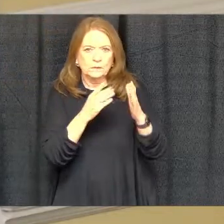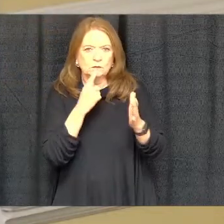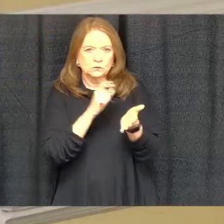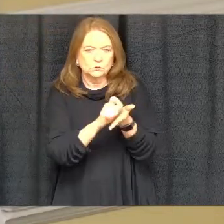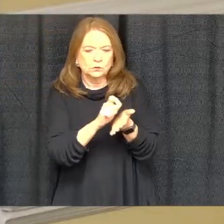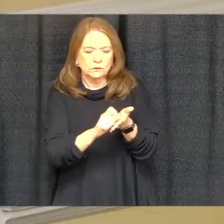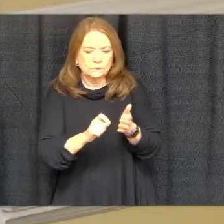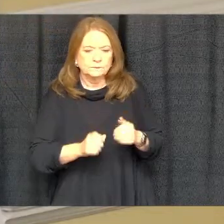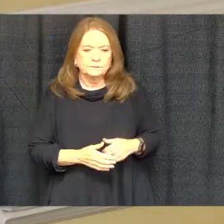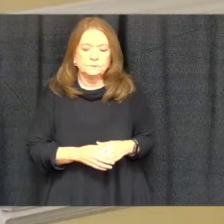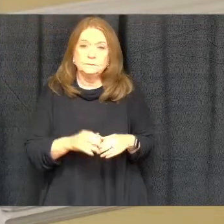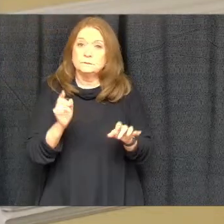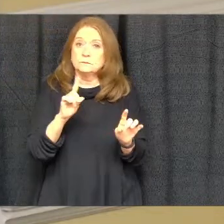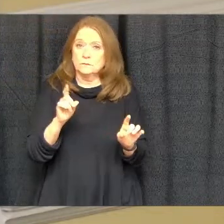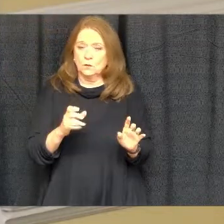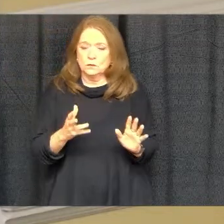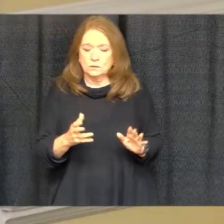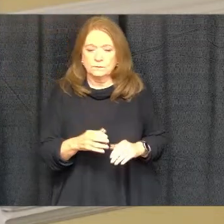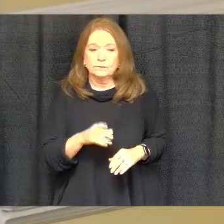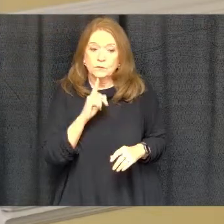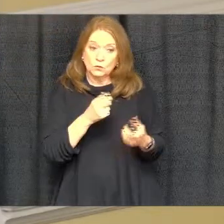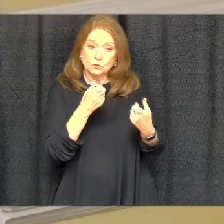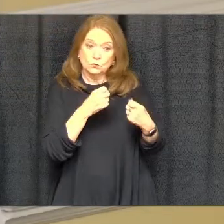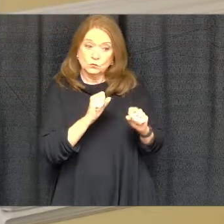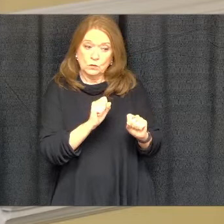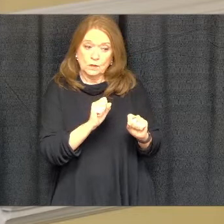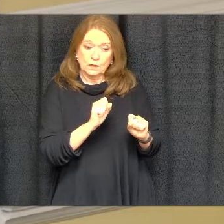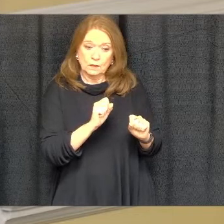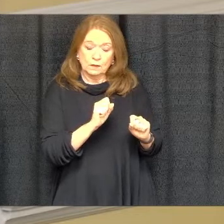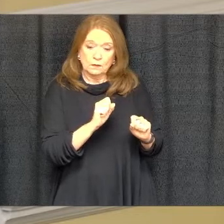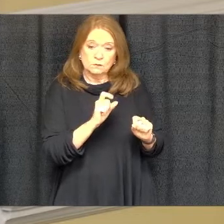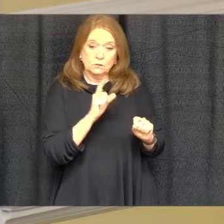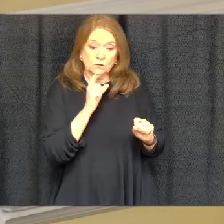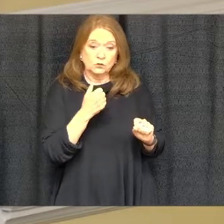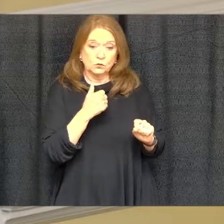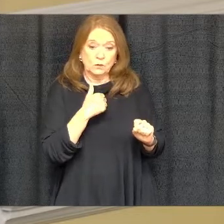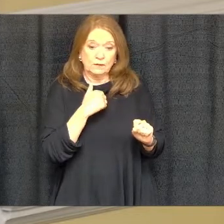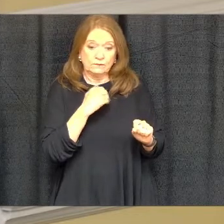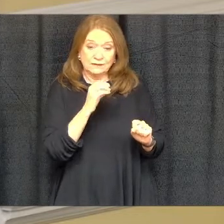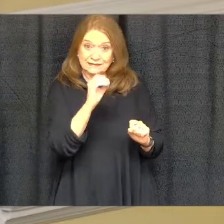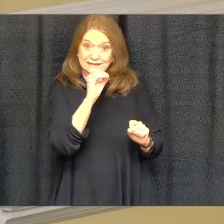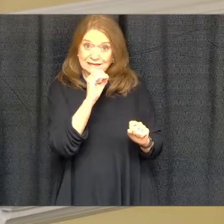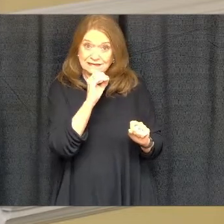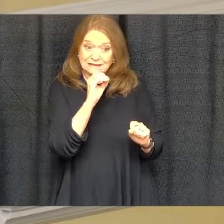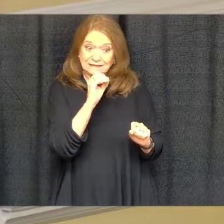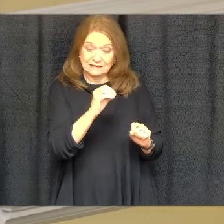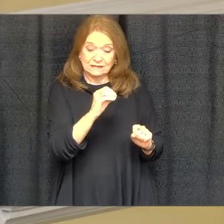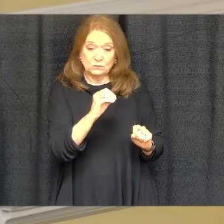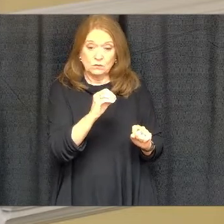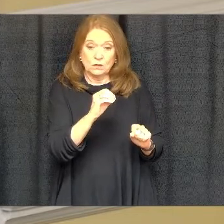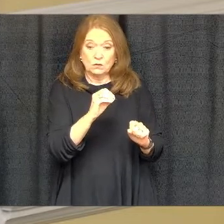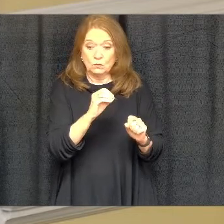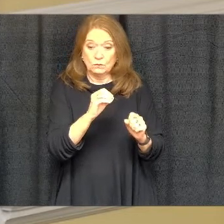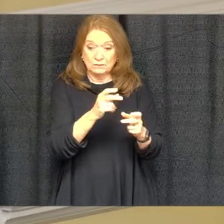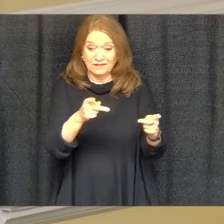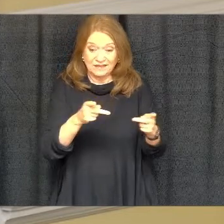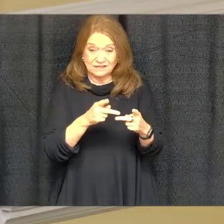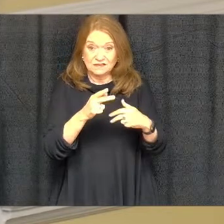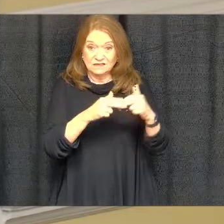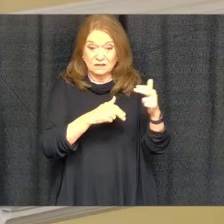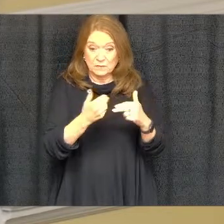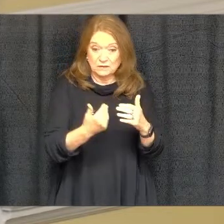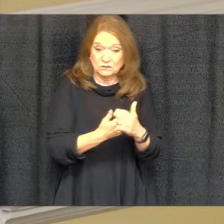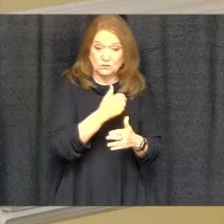The question is, are you trying to get it to where there are 0 lots that end up with triplexes or